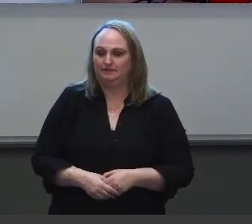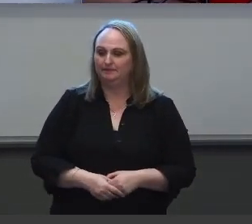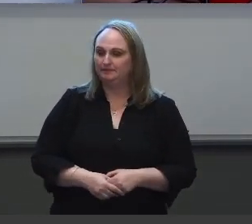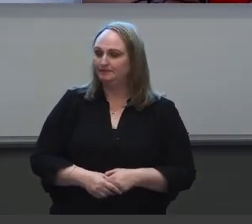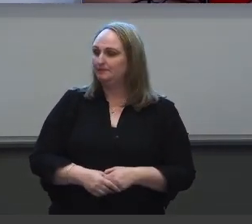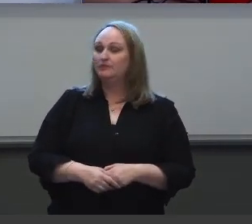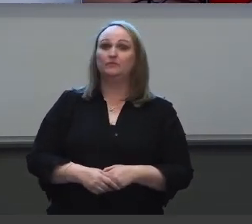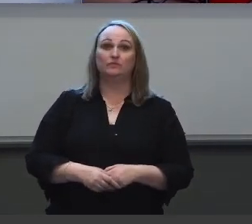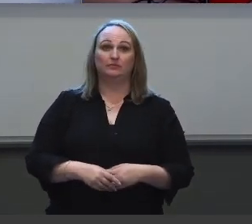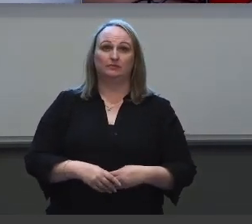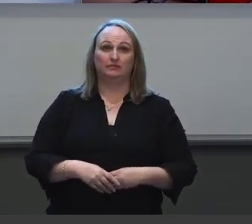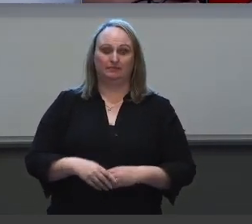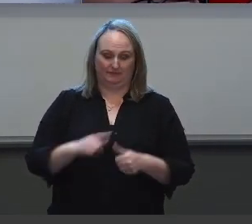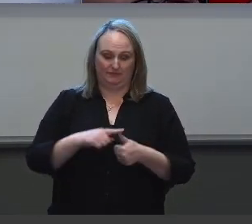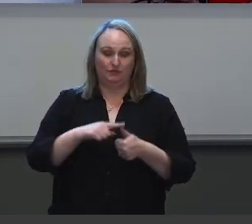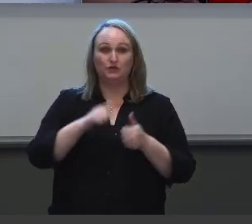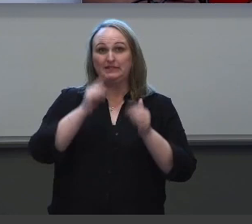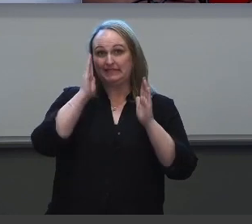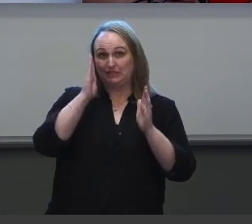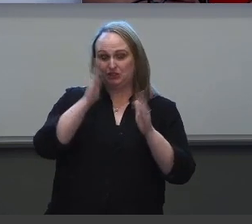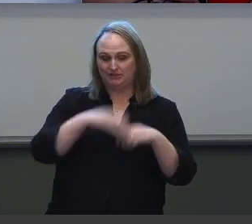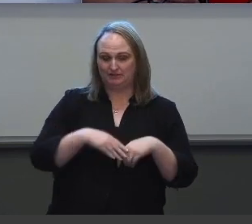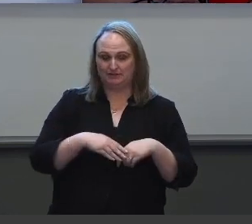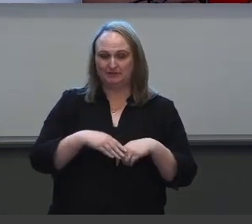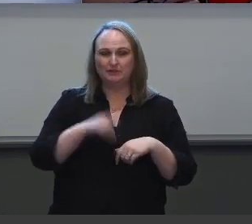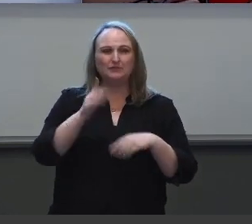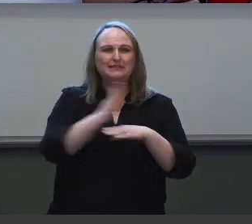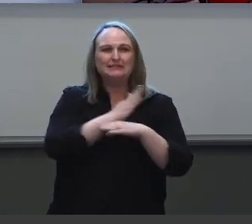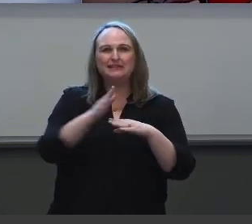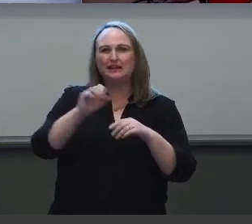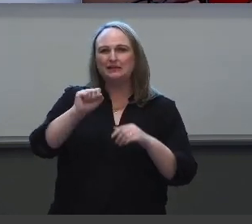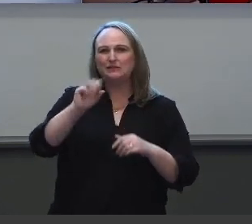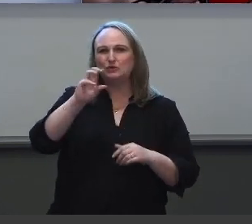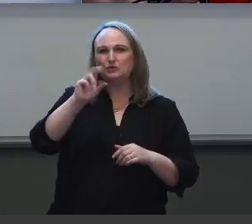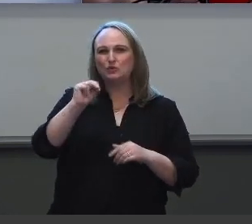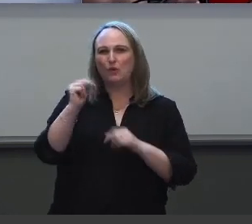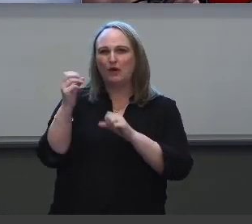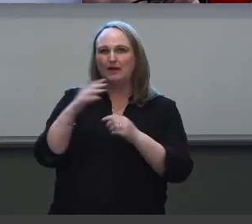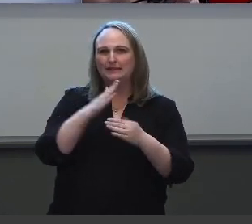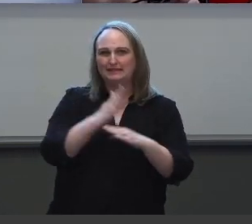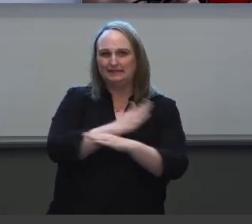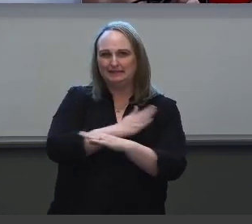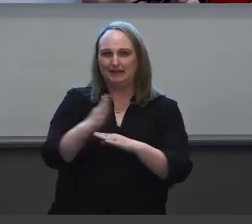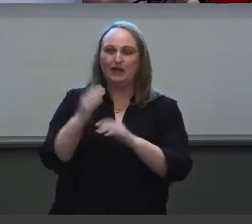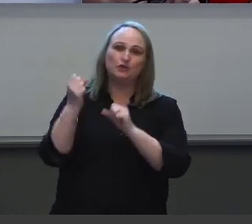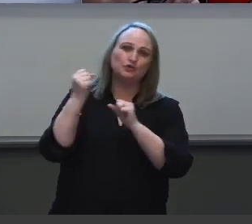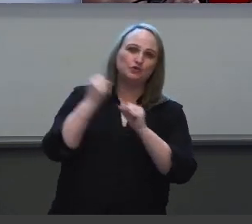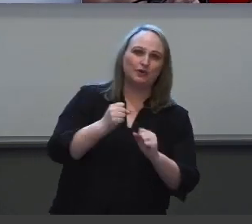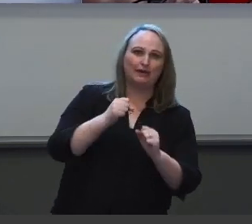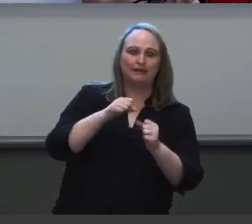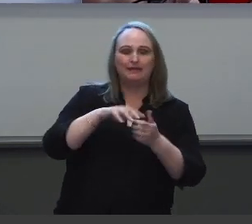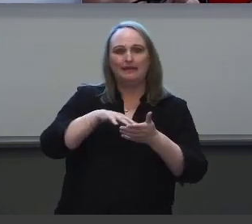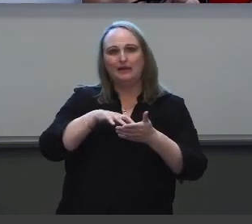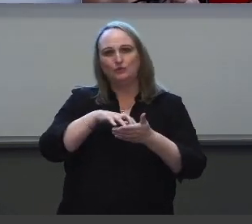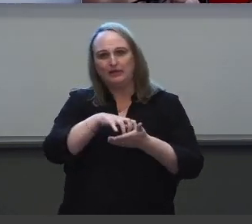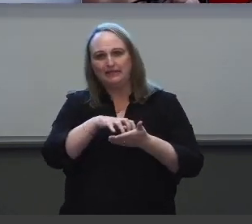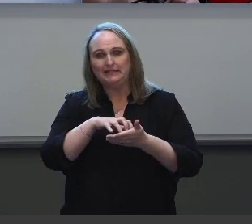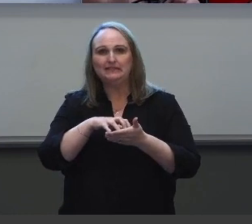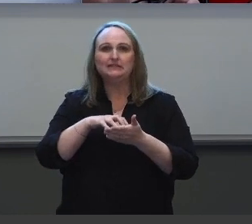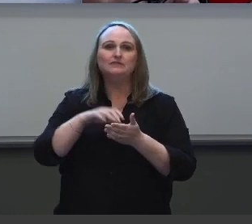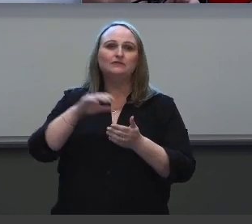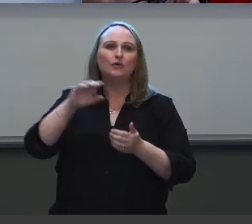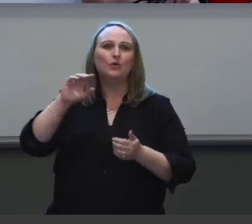So starting with attention, we used the SWAN scale, which is the strengths and weaknesses of attention deficit hyperactivity